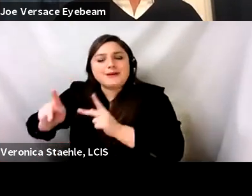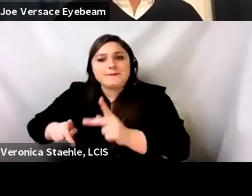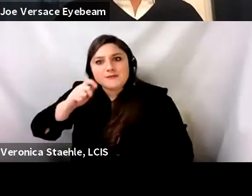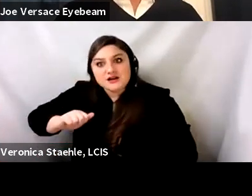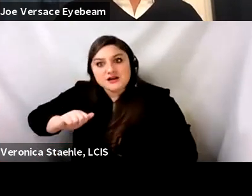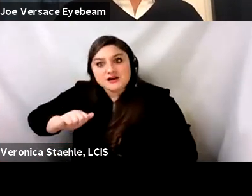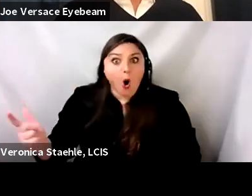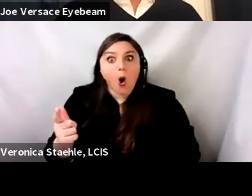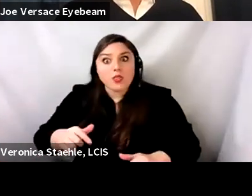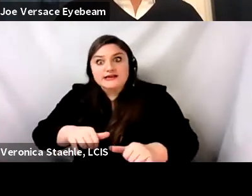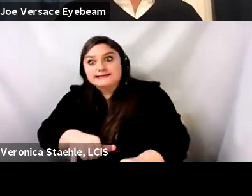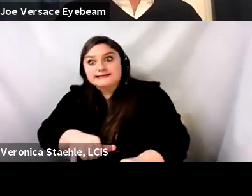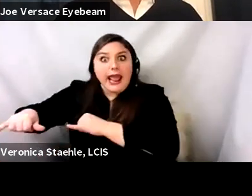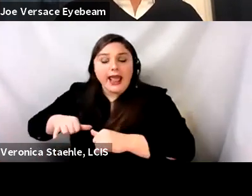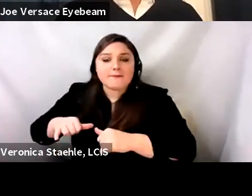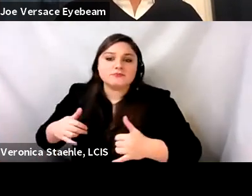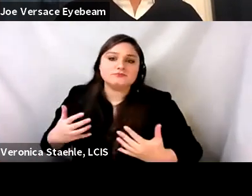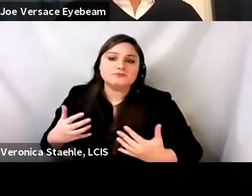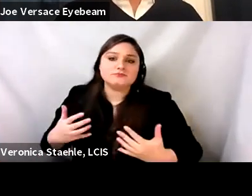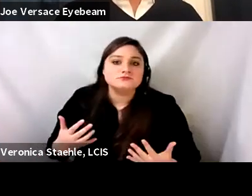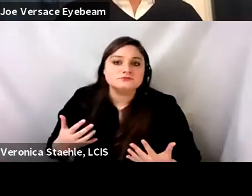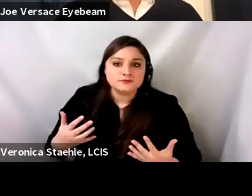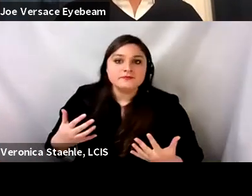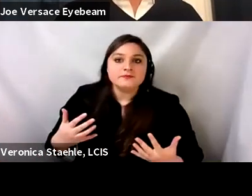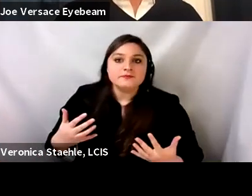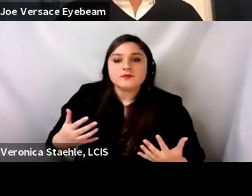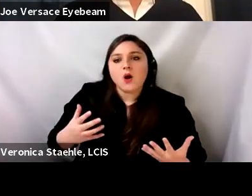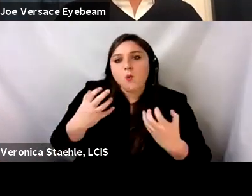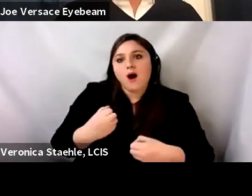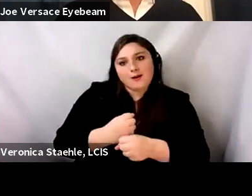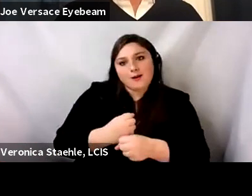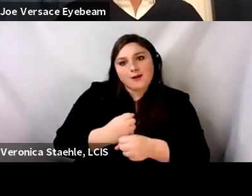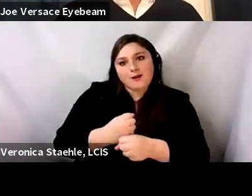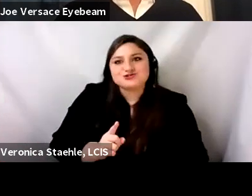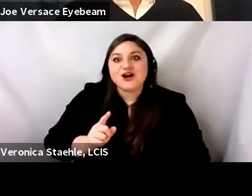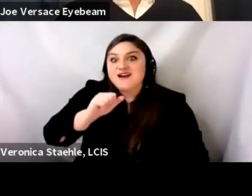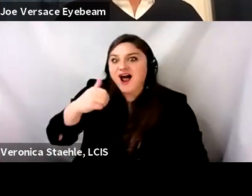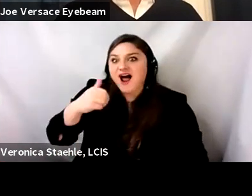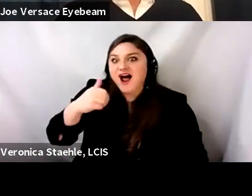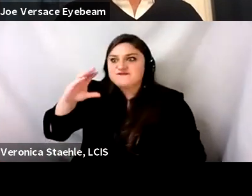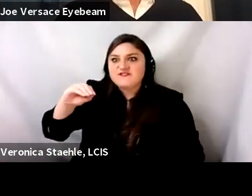government world or, you know, or we're, you know, 50% attorneys.